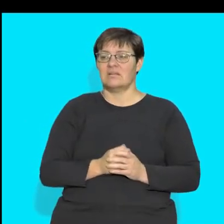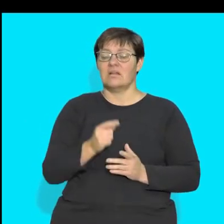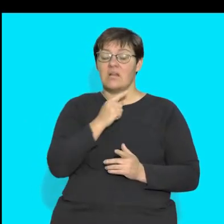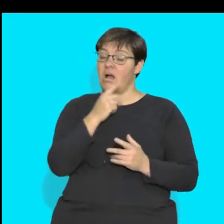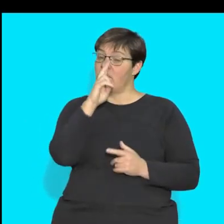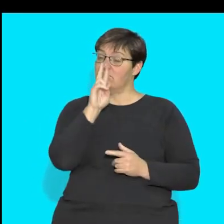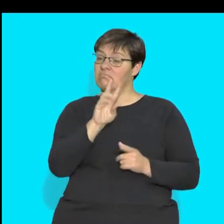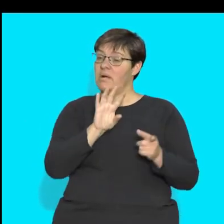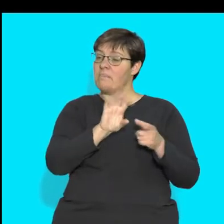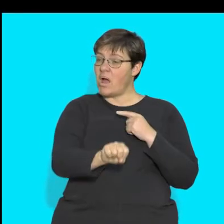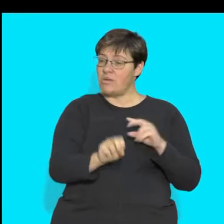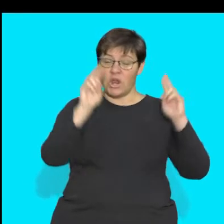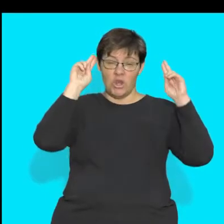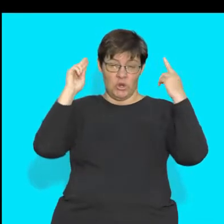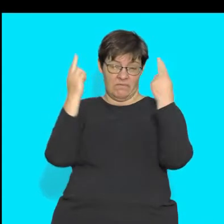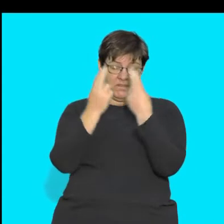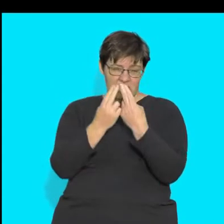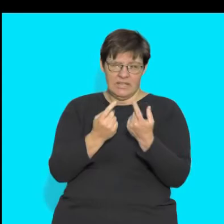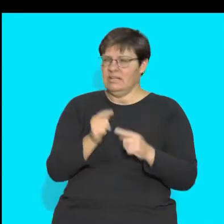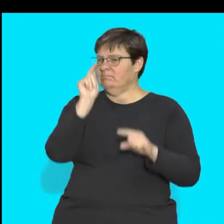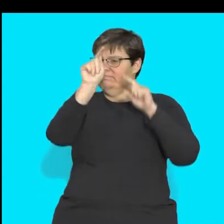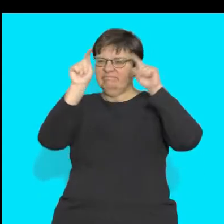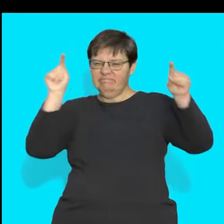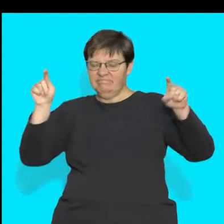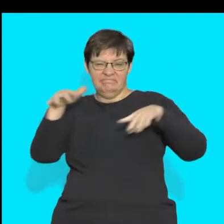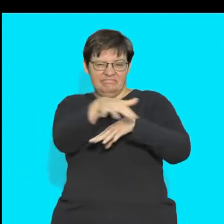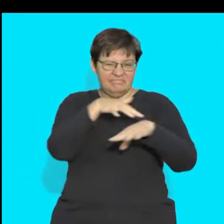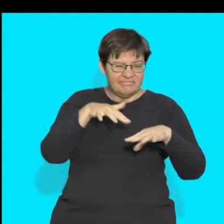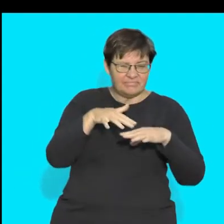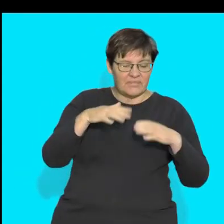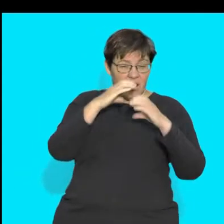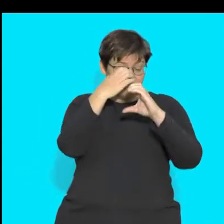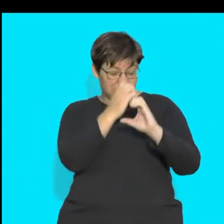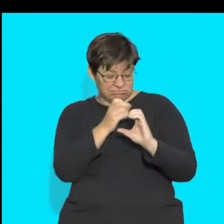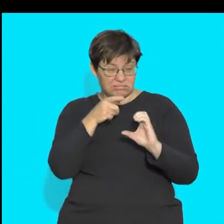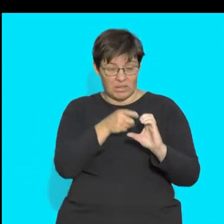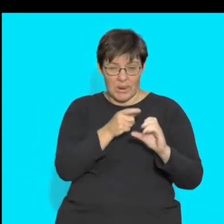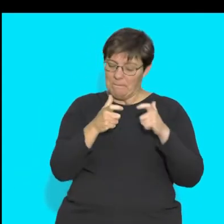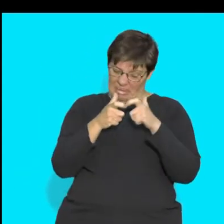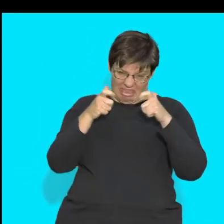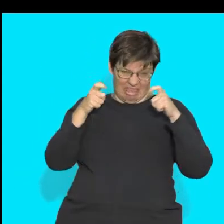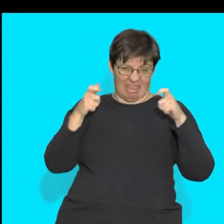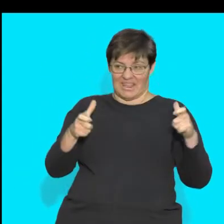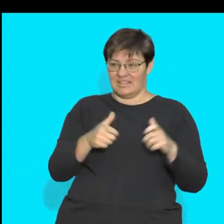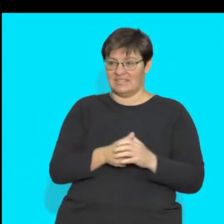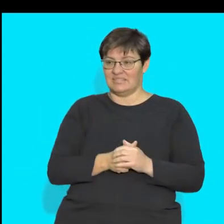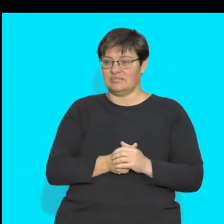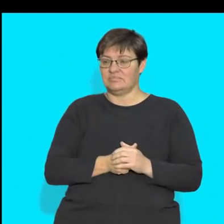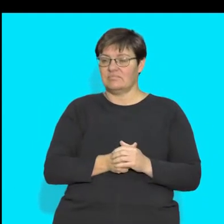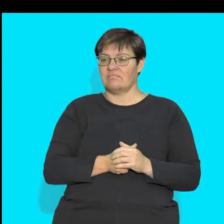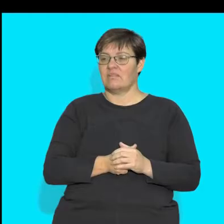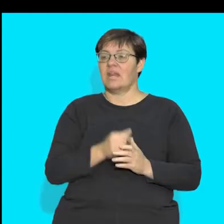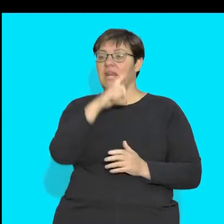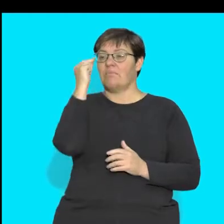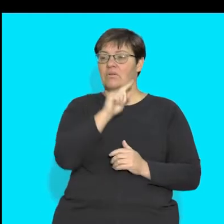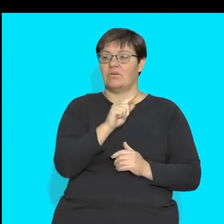the ones that we're going to find at the universities and all these places, right? This big, right,